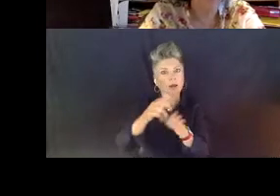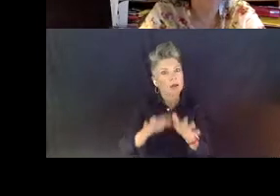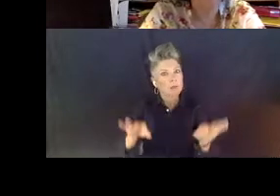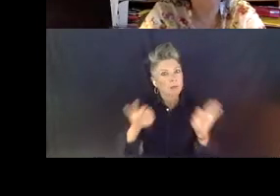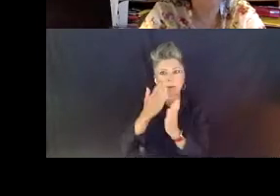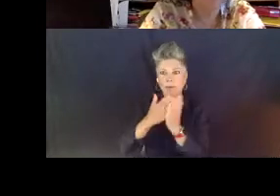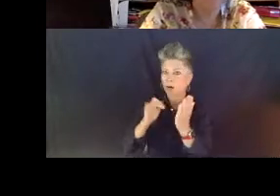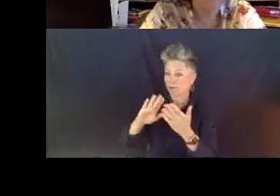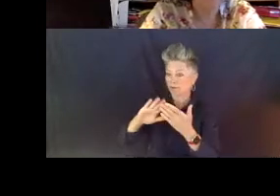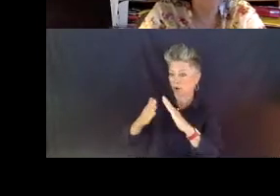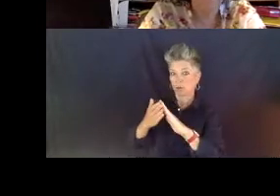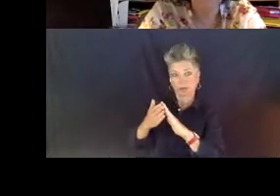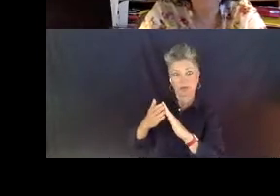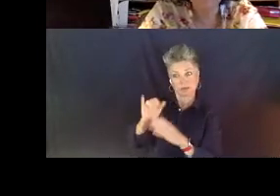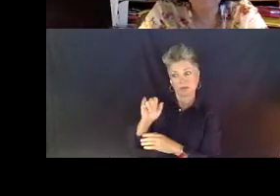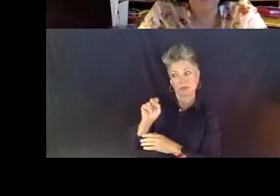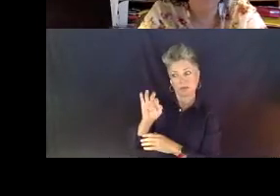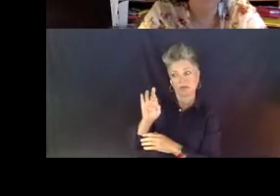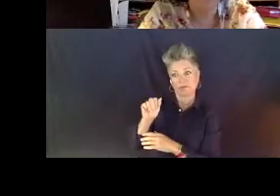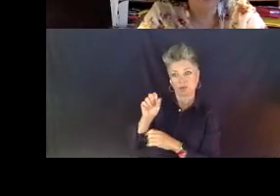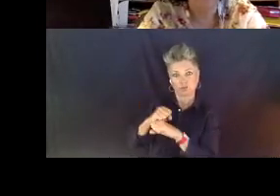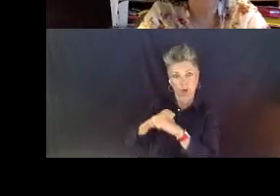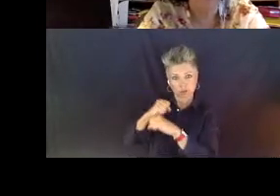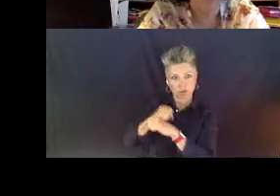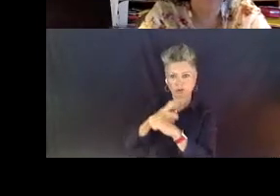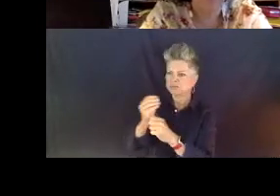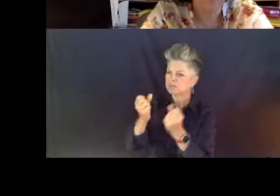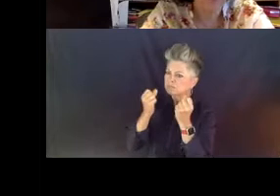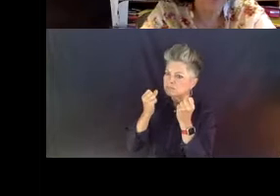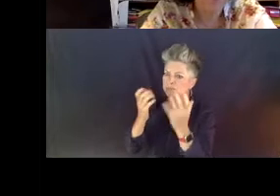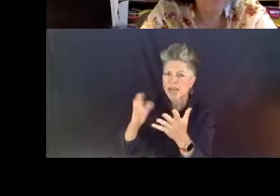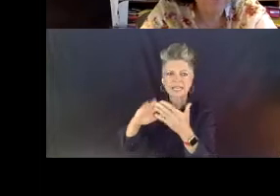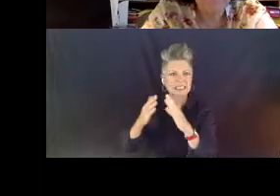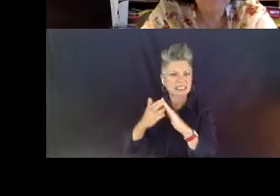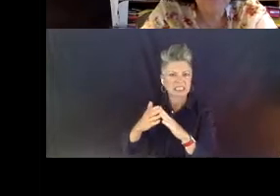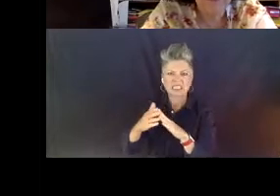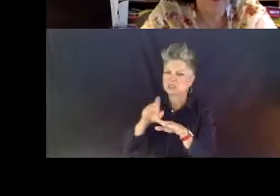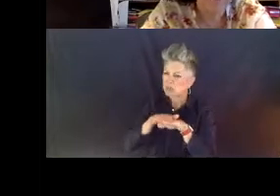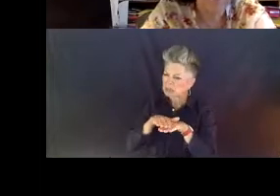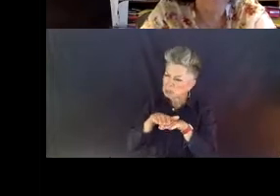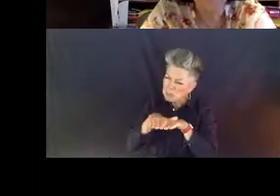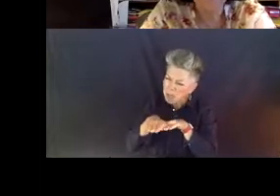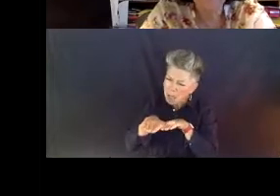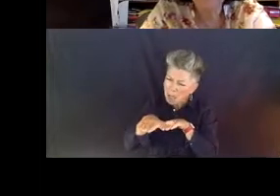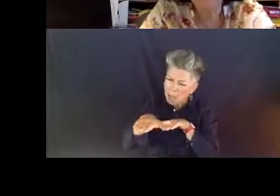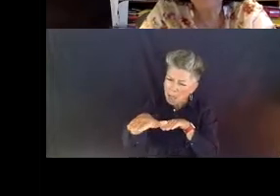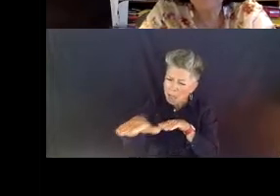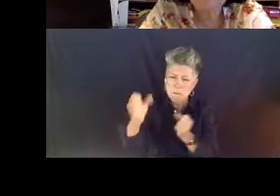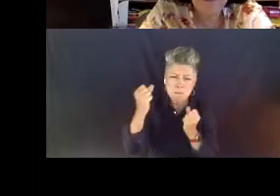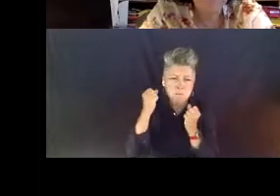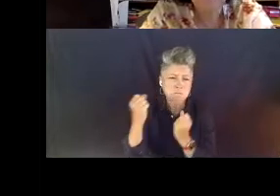many US cities started paving thousands of miles of sidewalks. Streets and sidewalks served